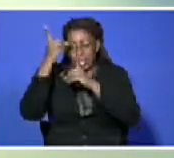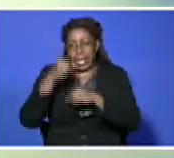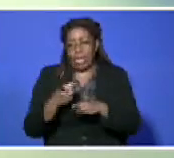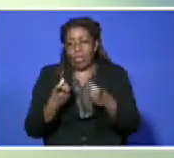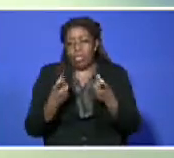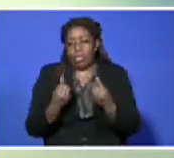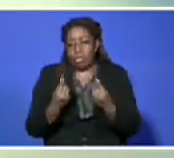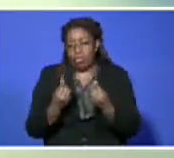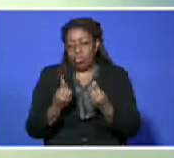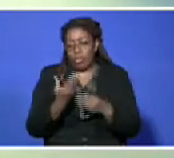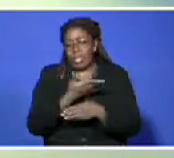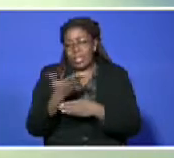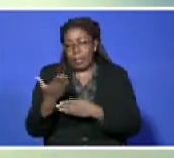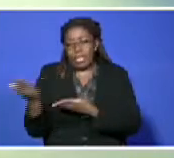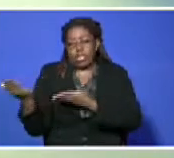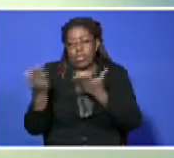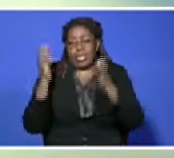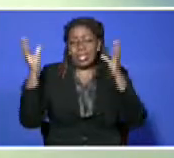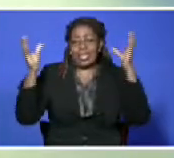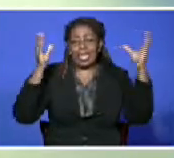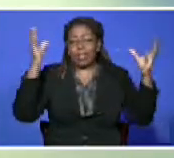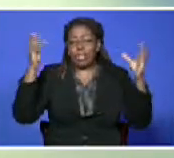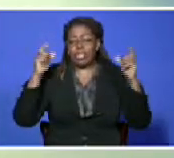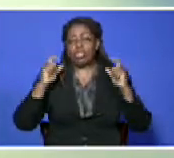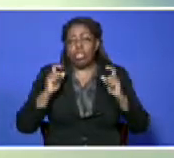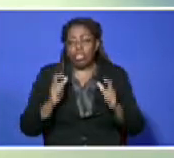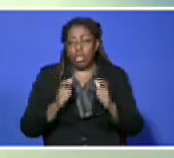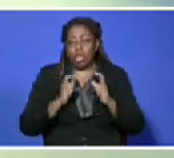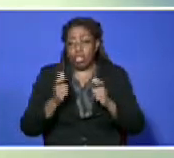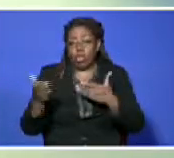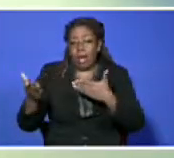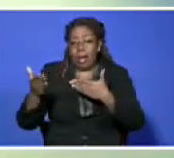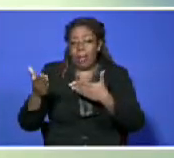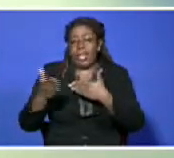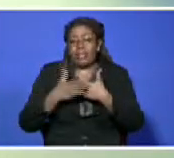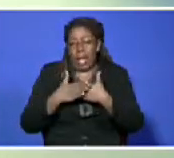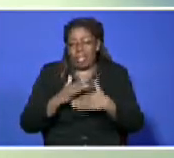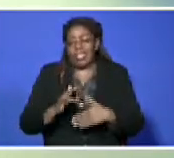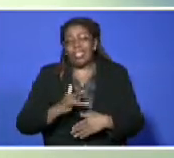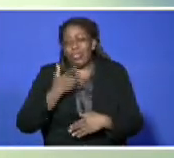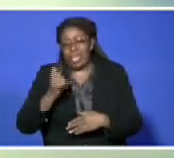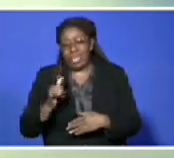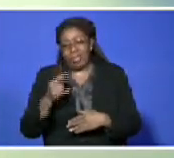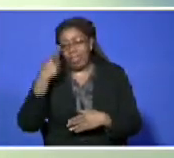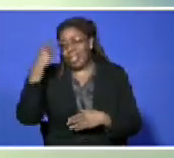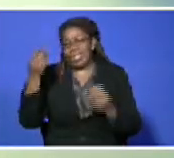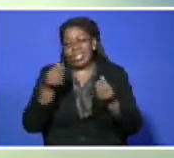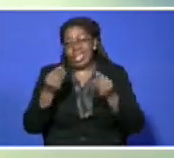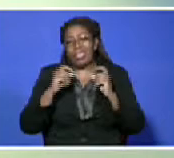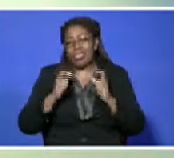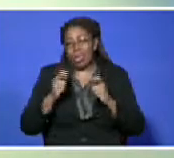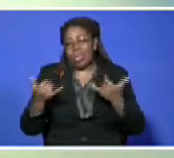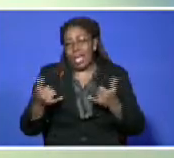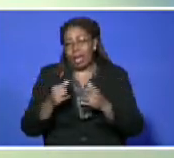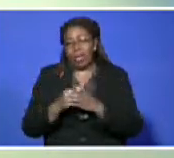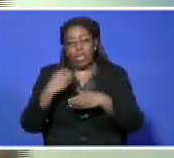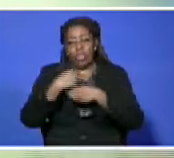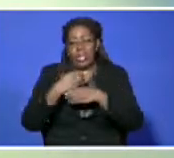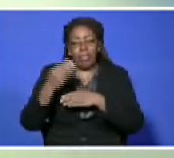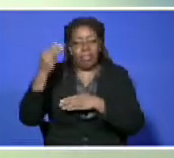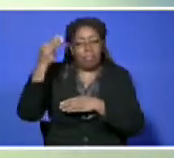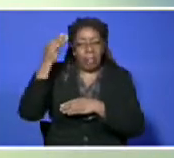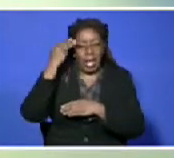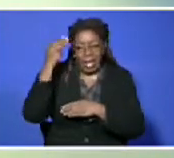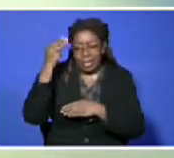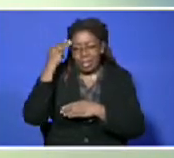do something that would kind of bring the celebration of Junkanoo back into the field, because there's no Junkanoo. So all those creative minds and all of